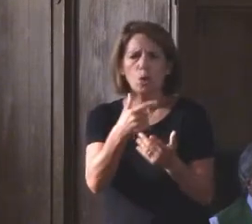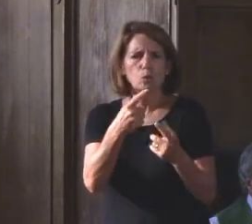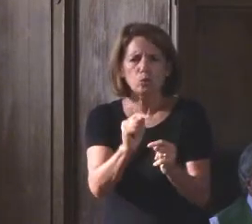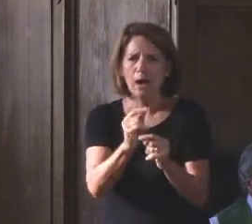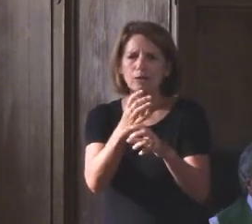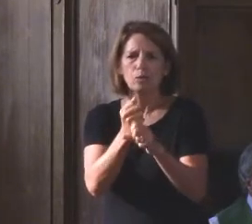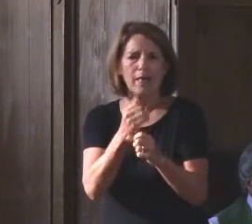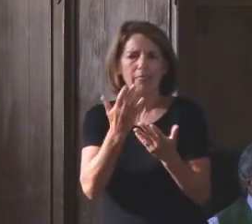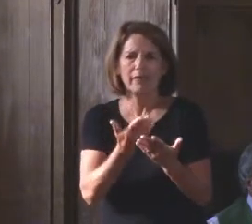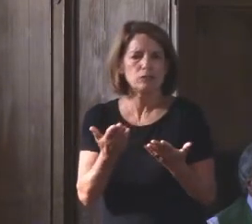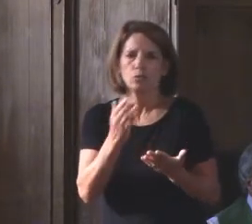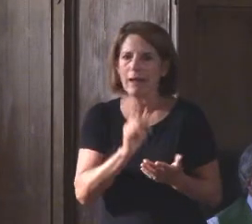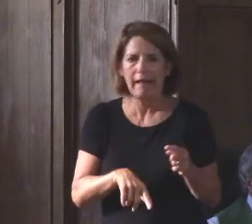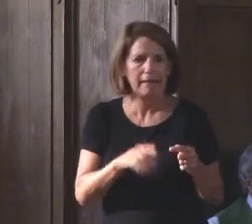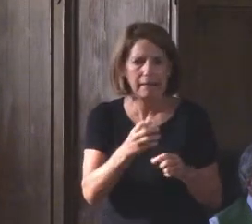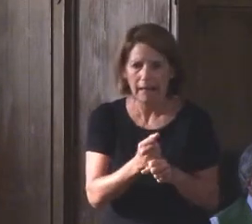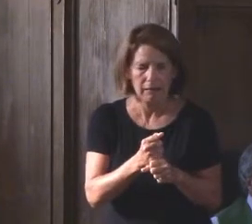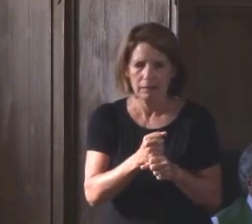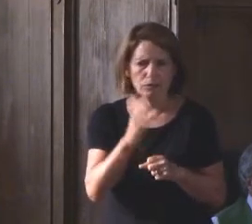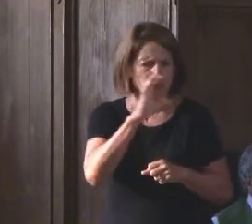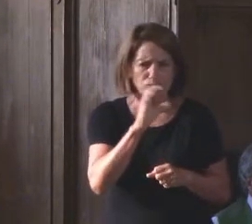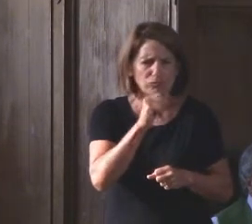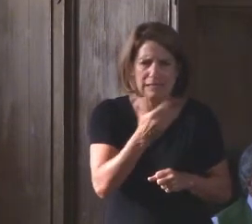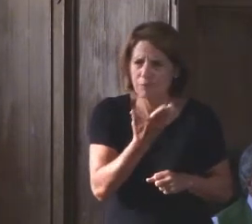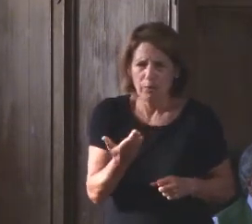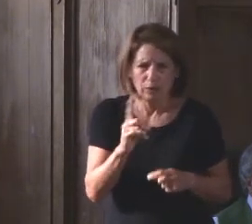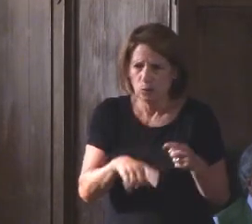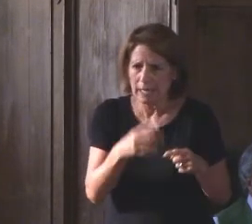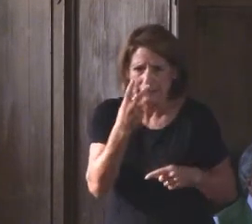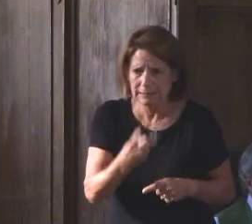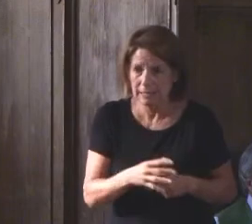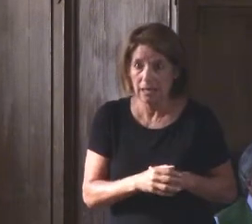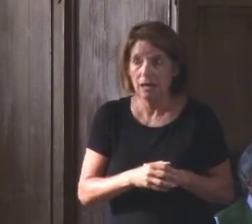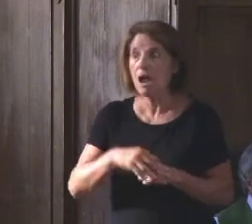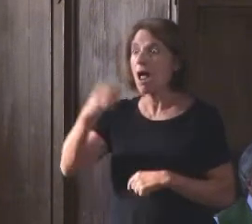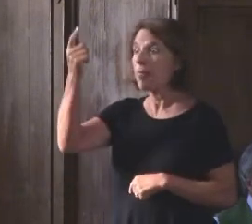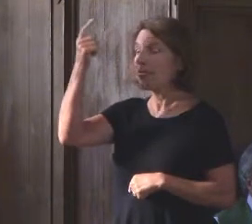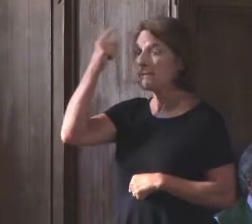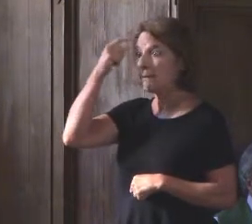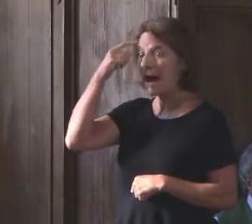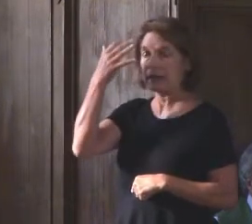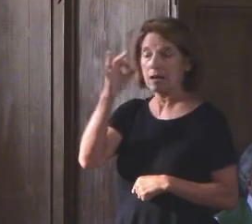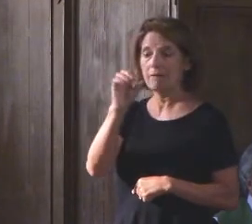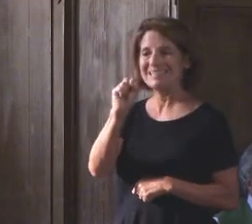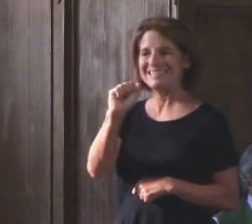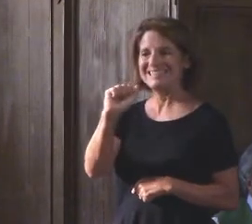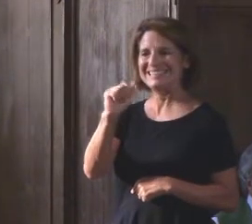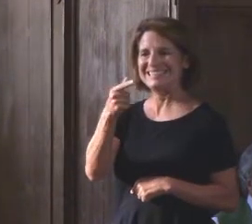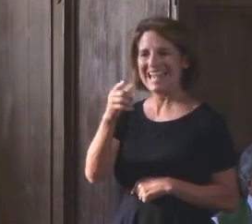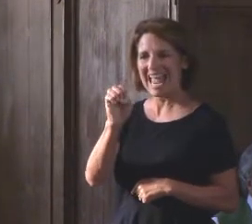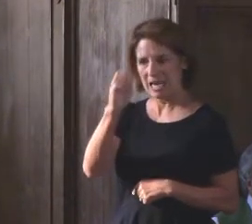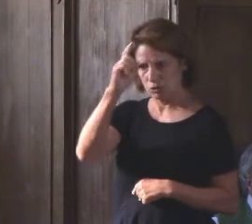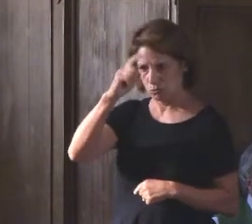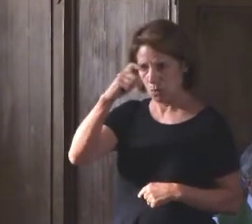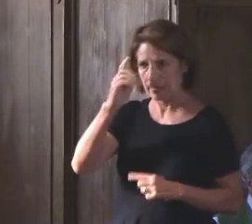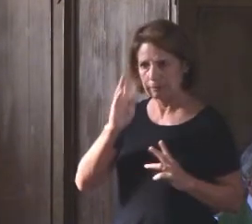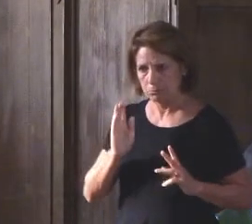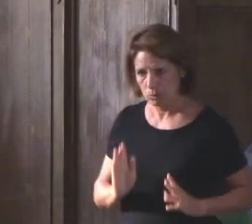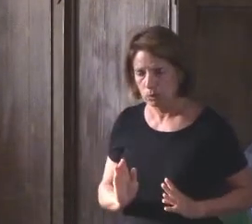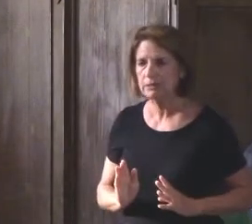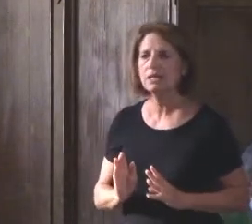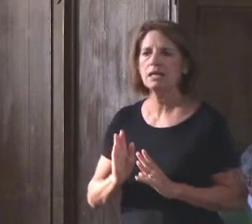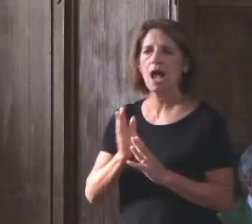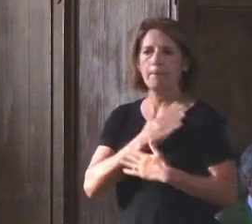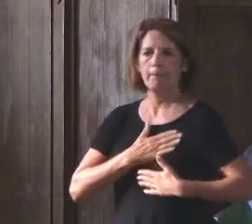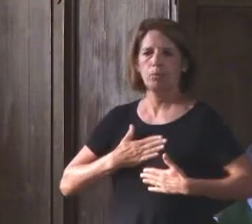not. The mind of a sage appreciates proverbs, and an attentive ear is